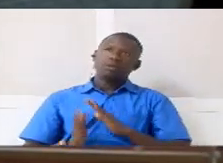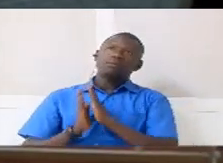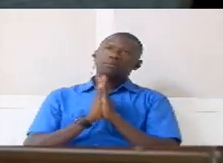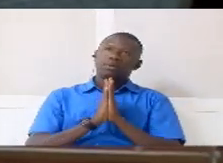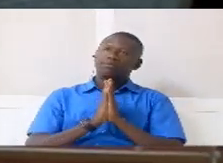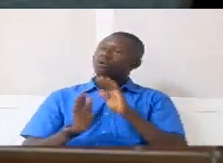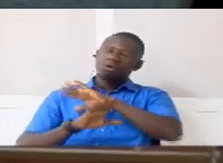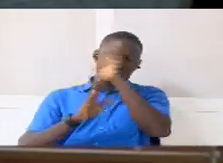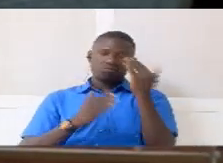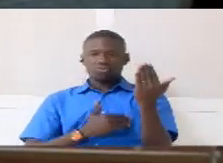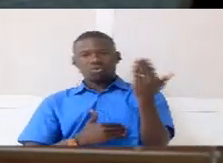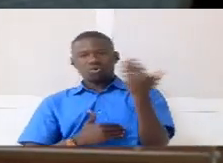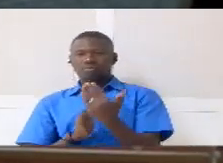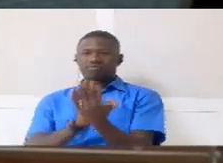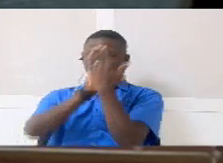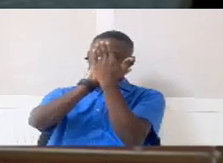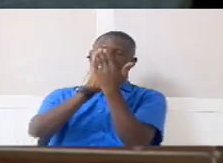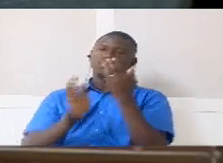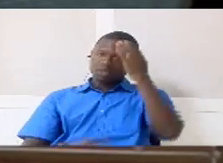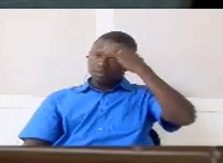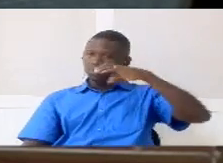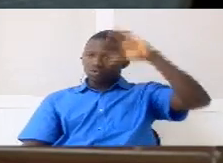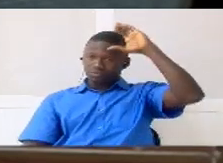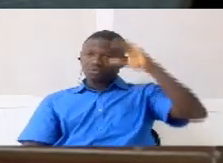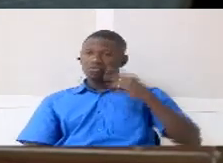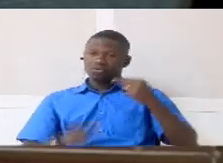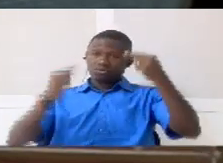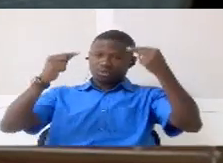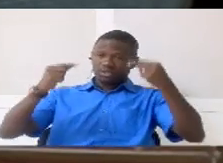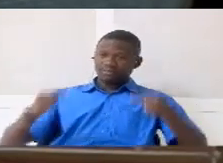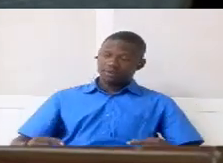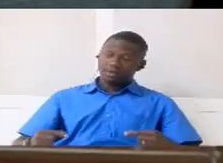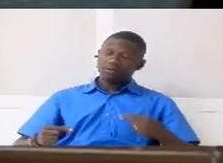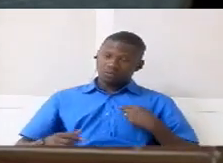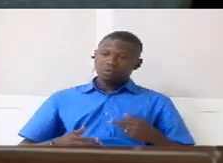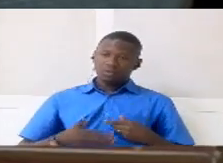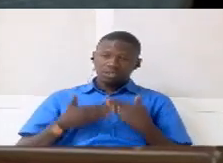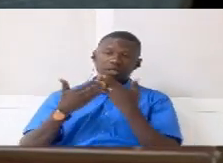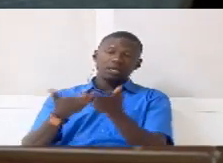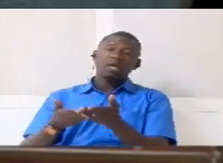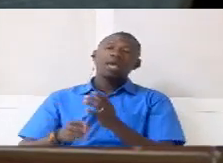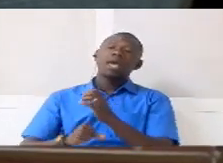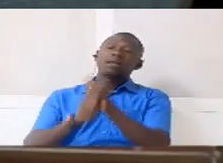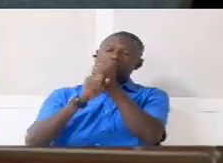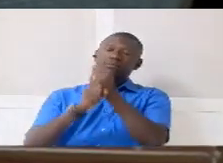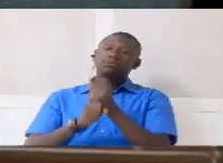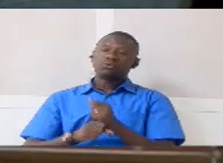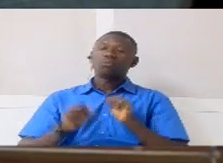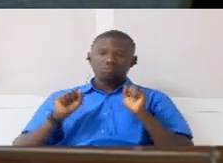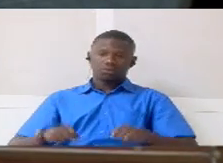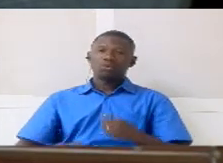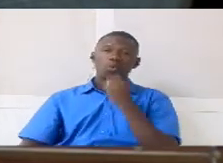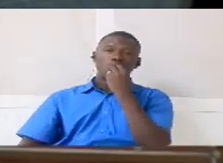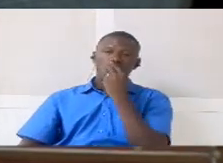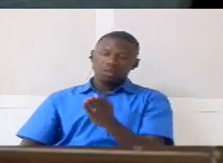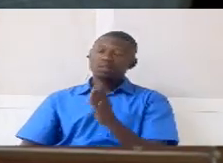who will be coming before the commission to testify, that you will grant them to be able to speak the truth,